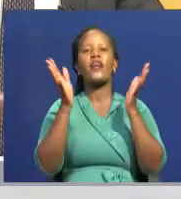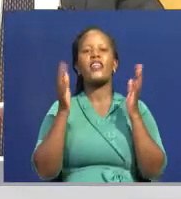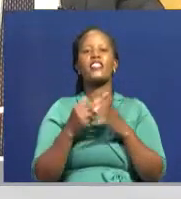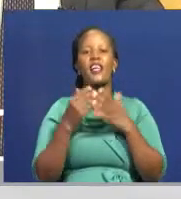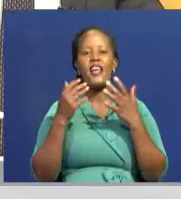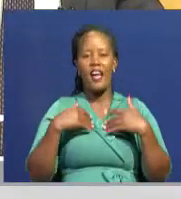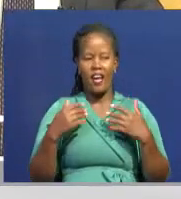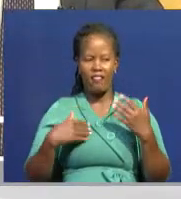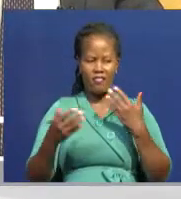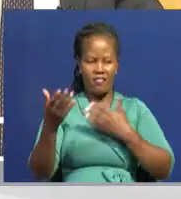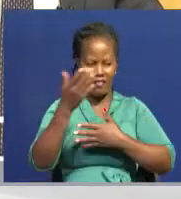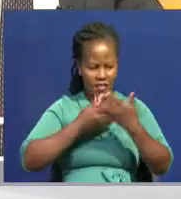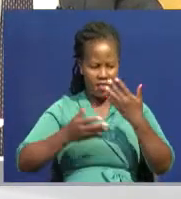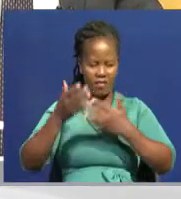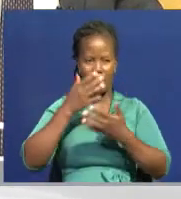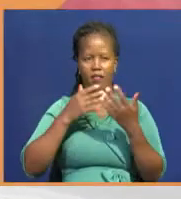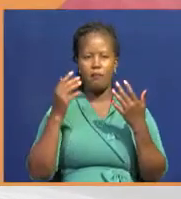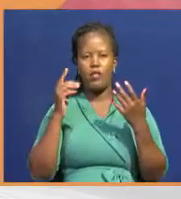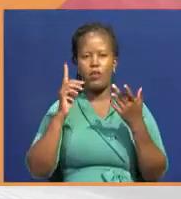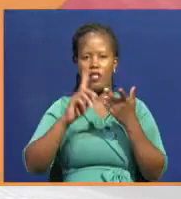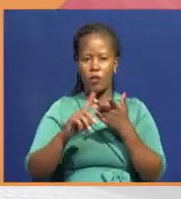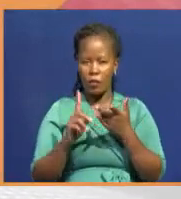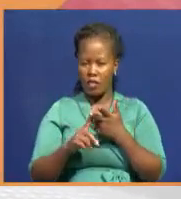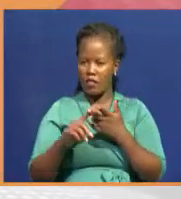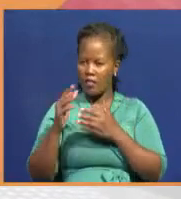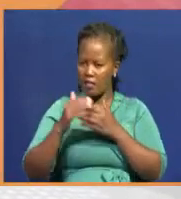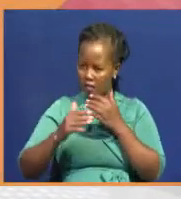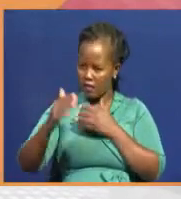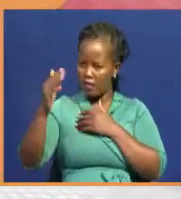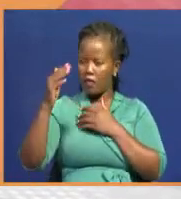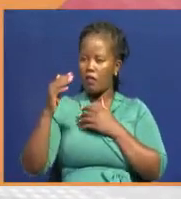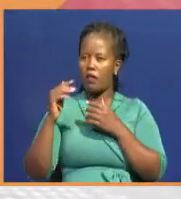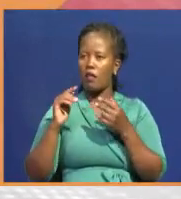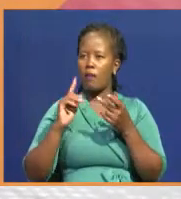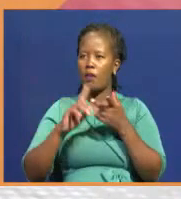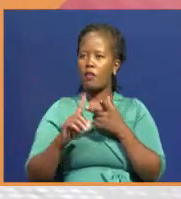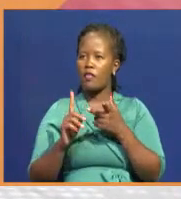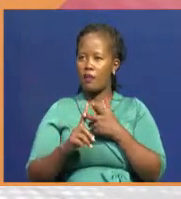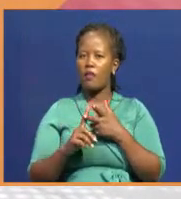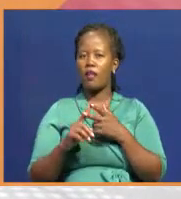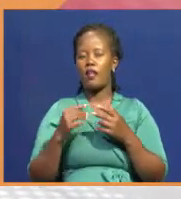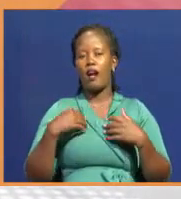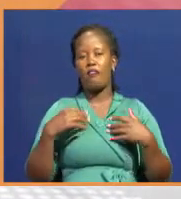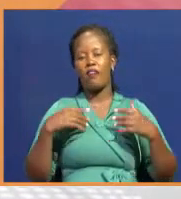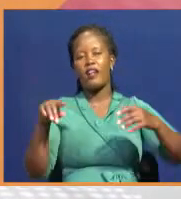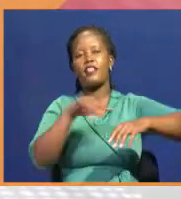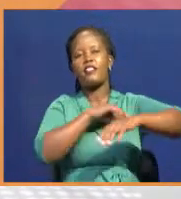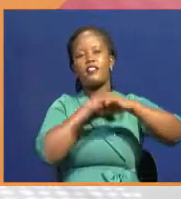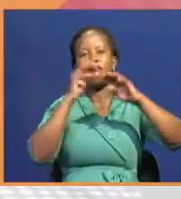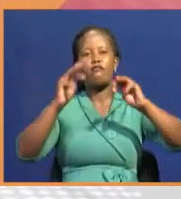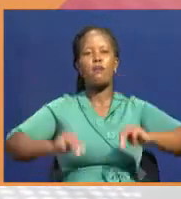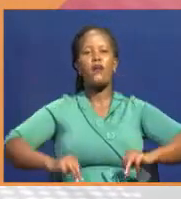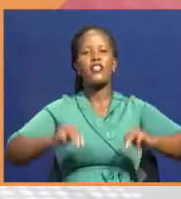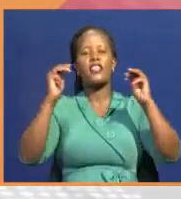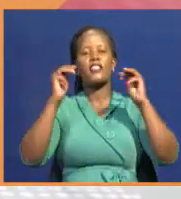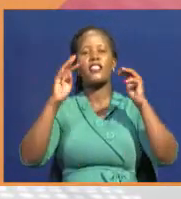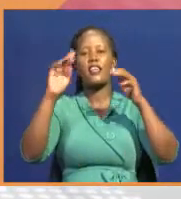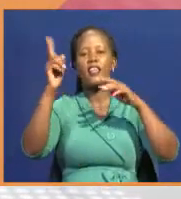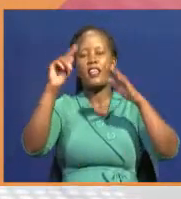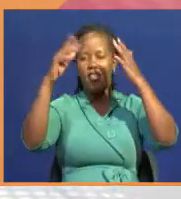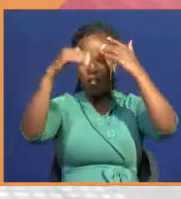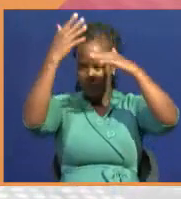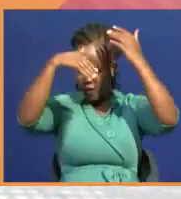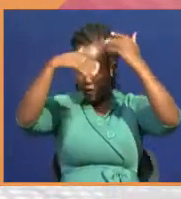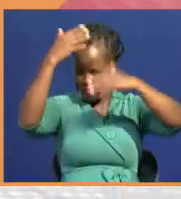been with two gentlemen from the University of Nairobi, Simplicius Ochieng, who is the Chief Manager Finance Administration at the University